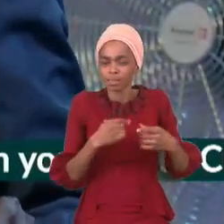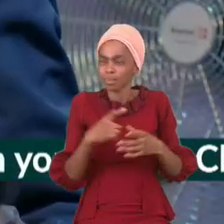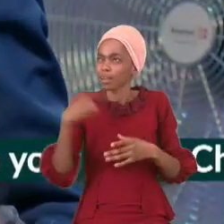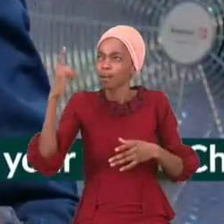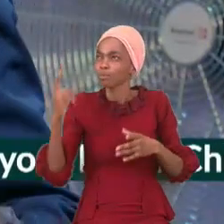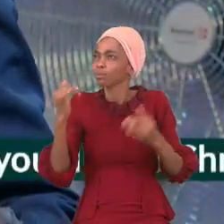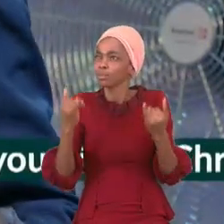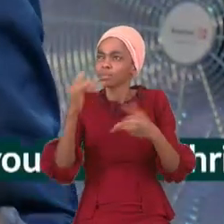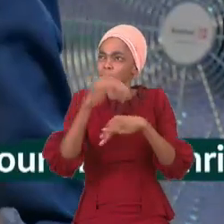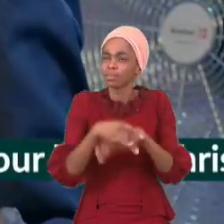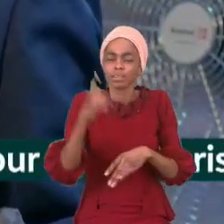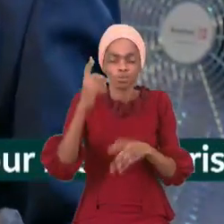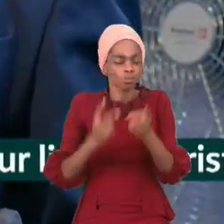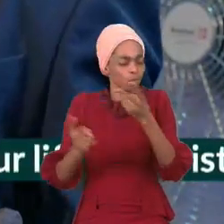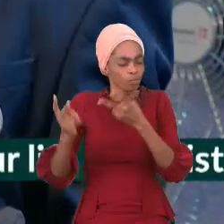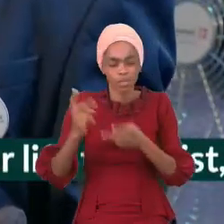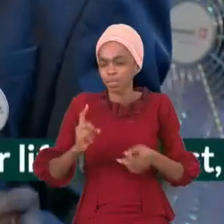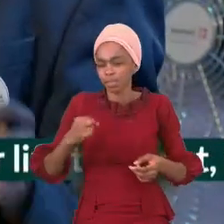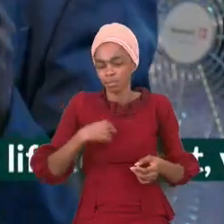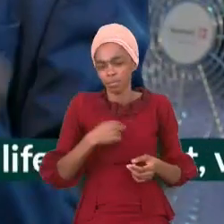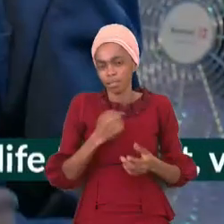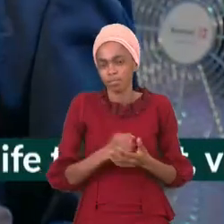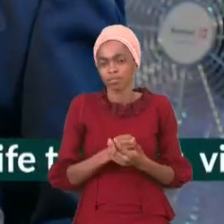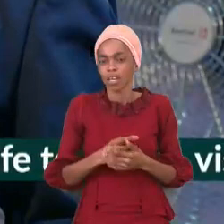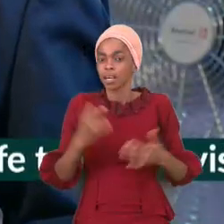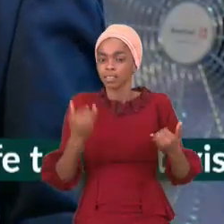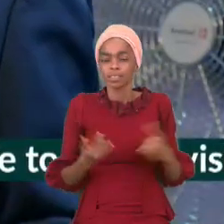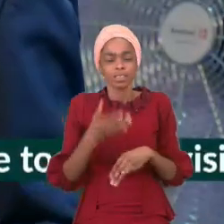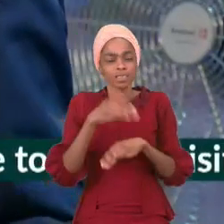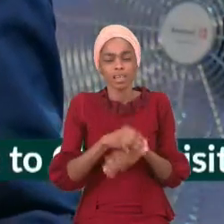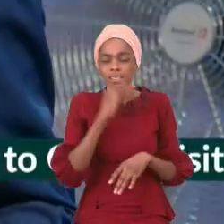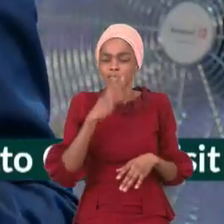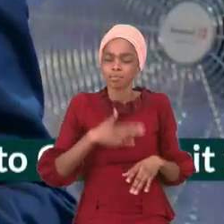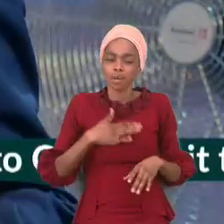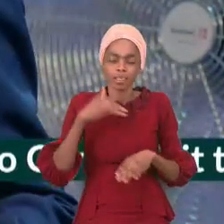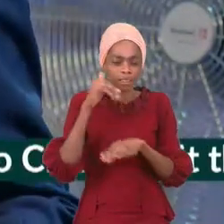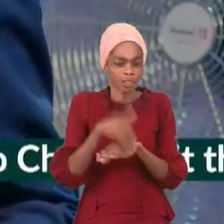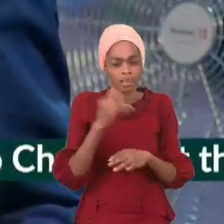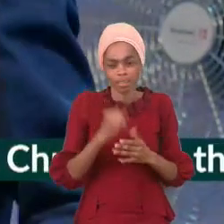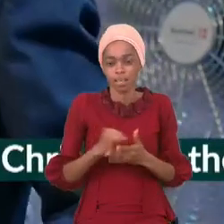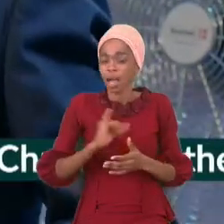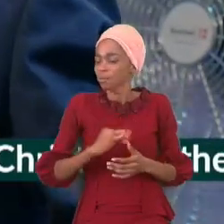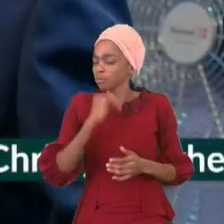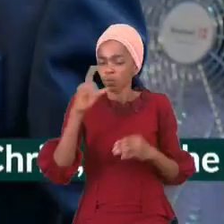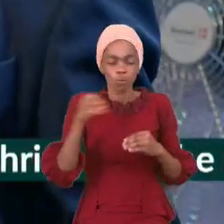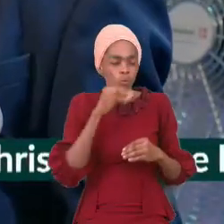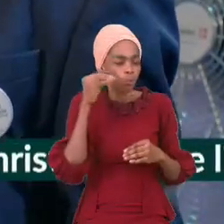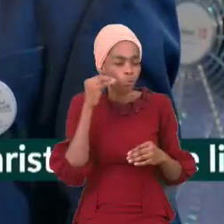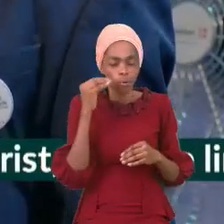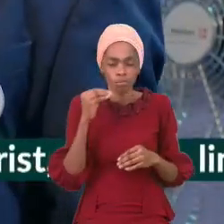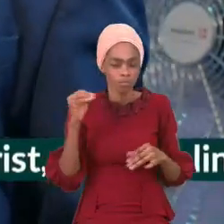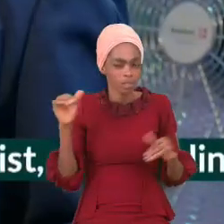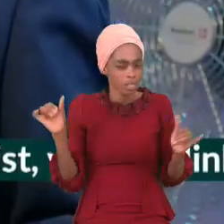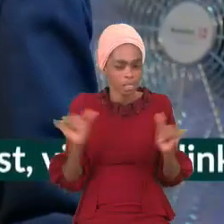Counselors, please hurry up, but get the correct details, the